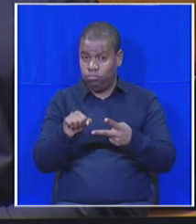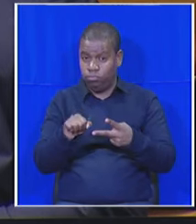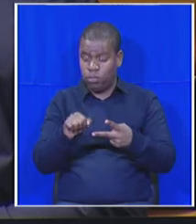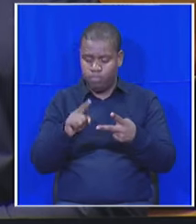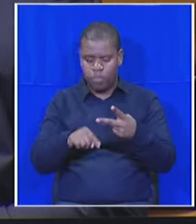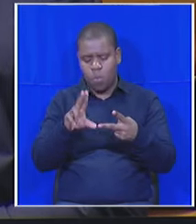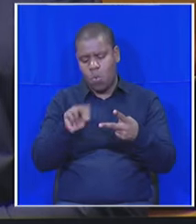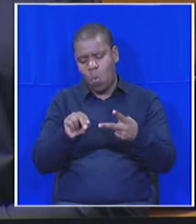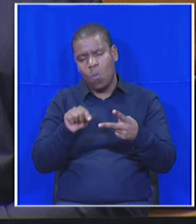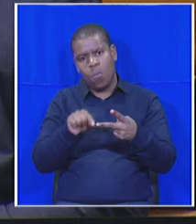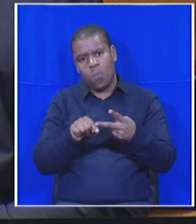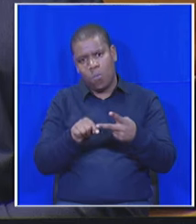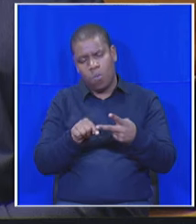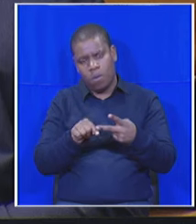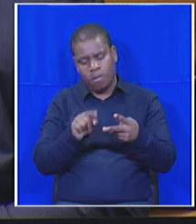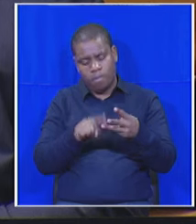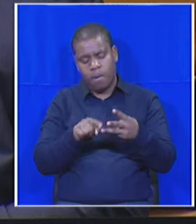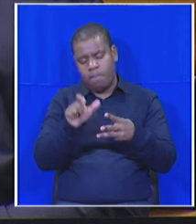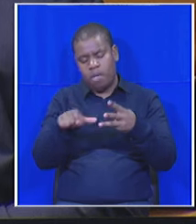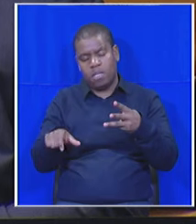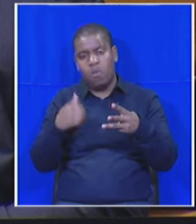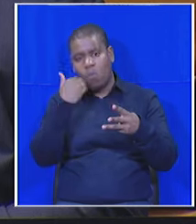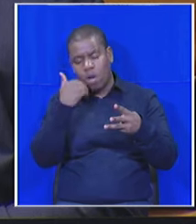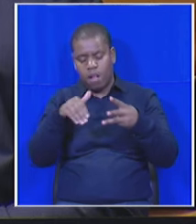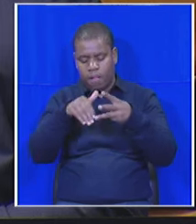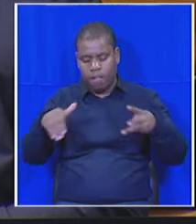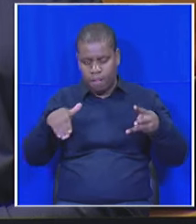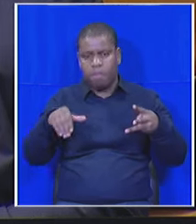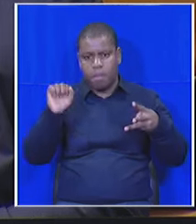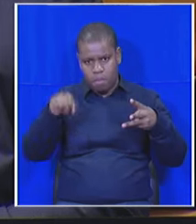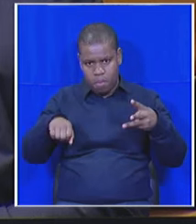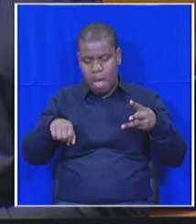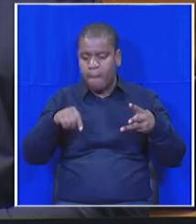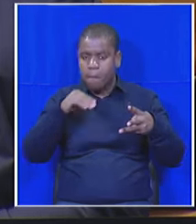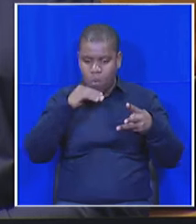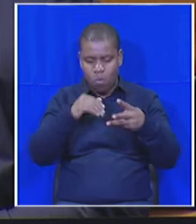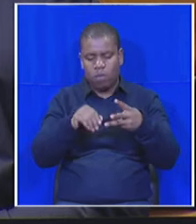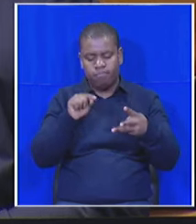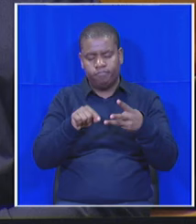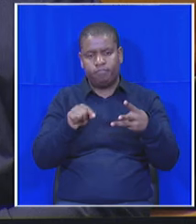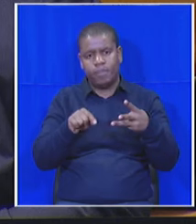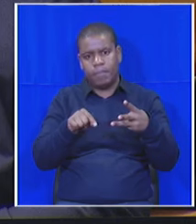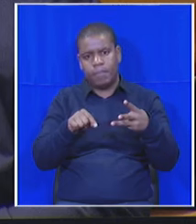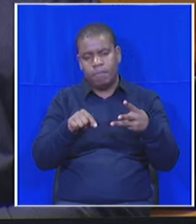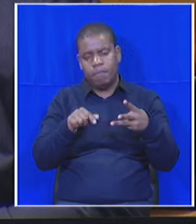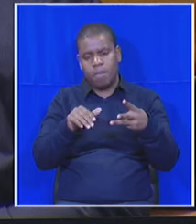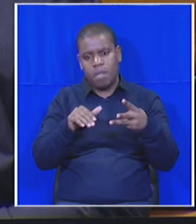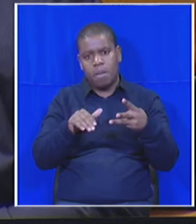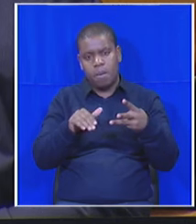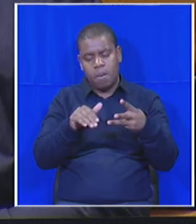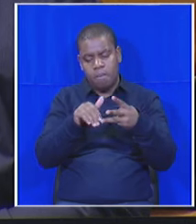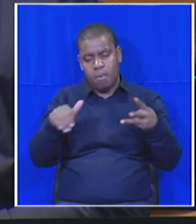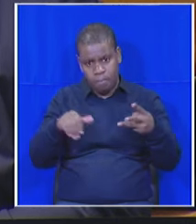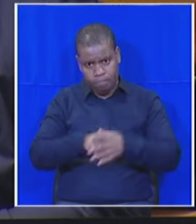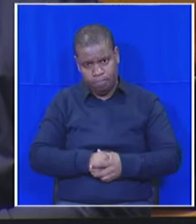the no button. And those wishing to abstain should press the abstain button. Have all members